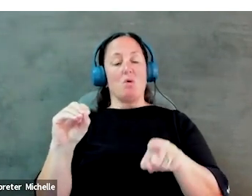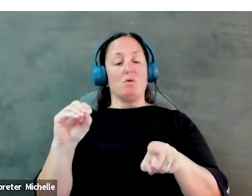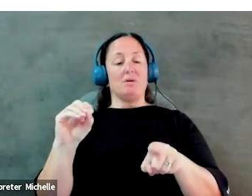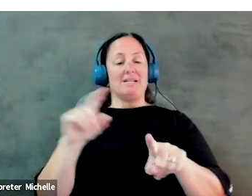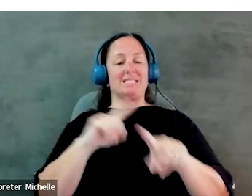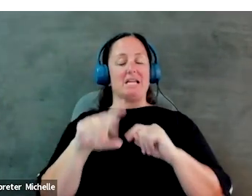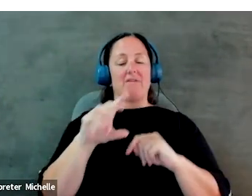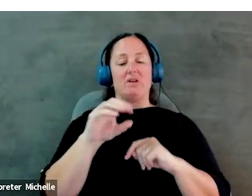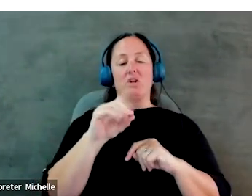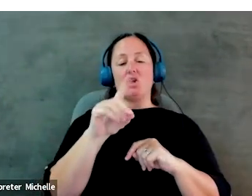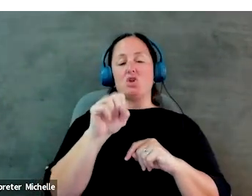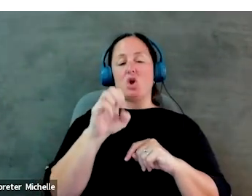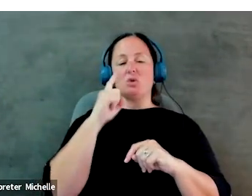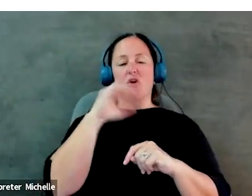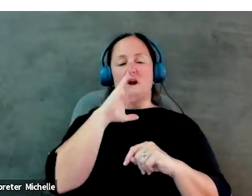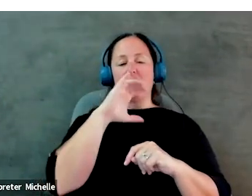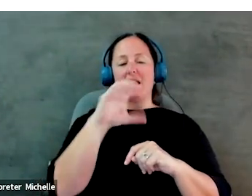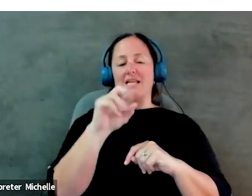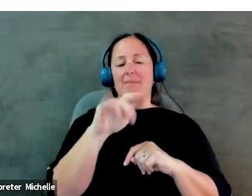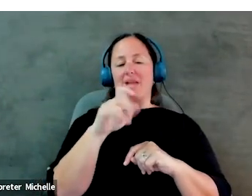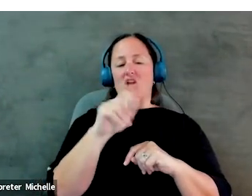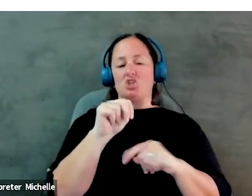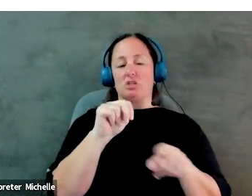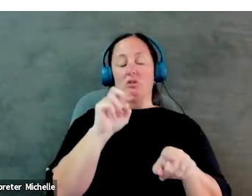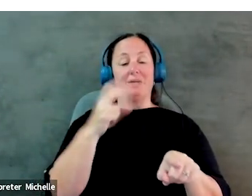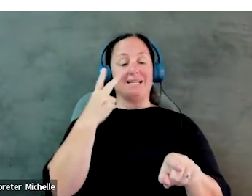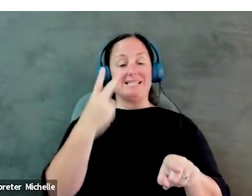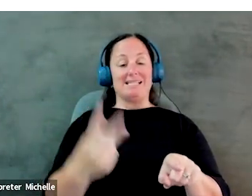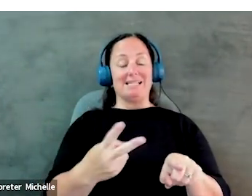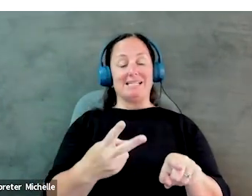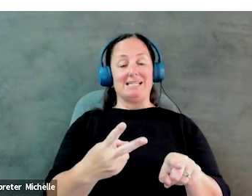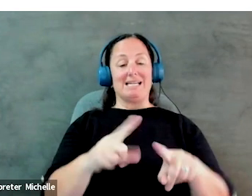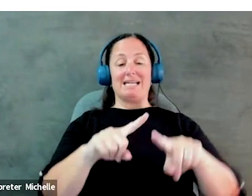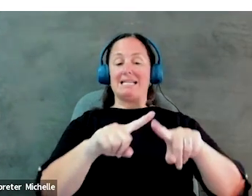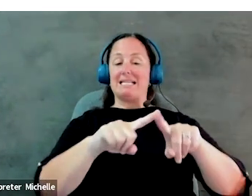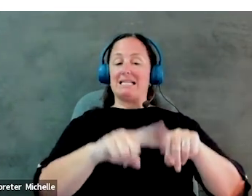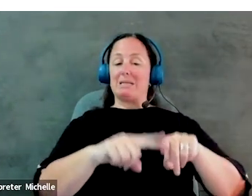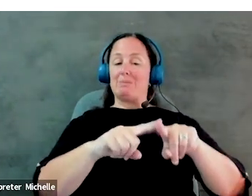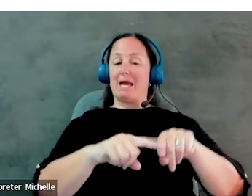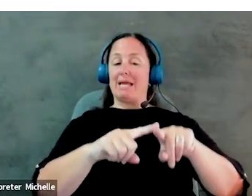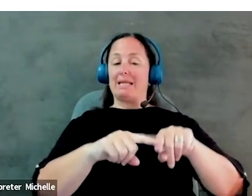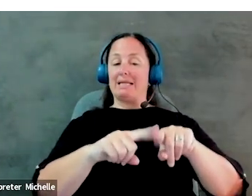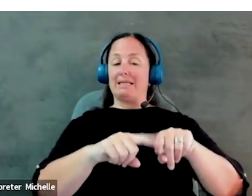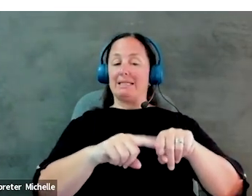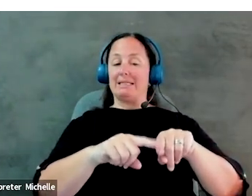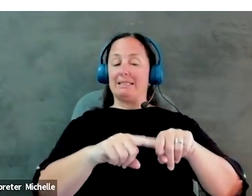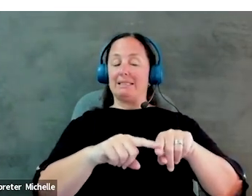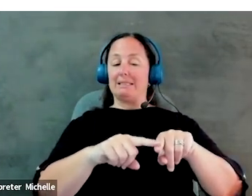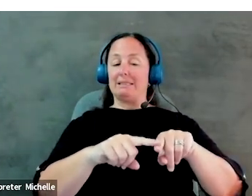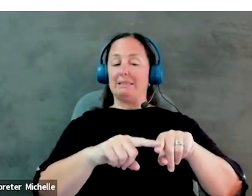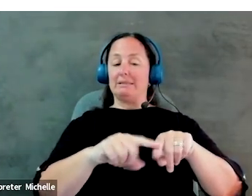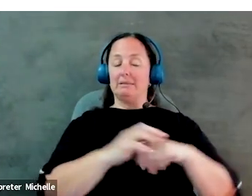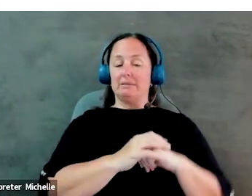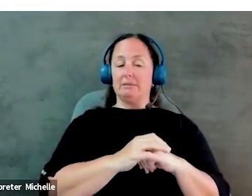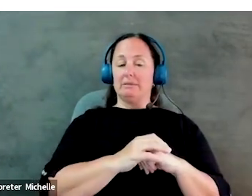here, and different doses of contamination. So here we see that depending